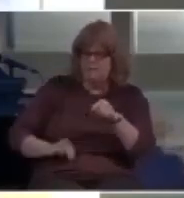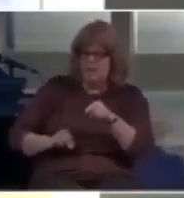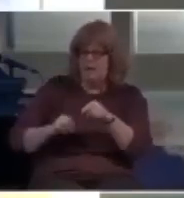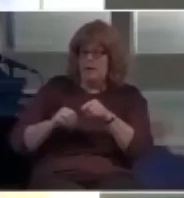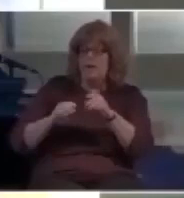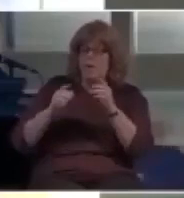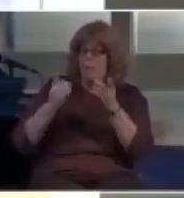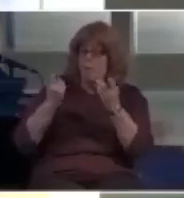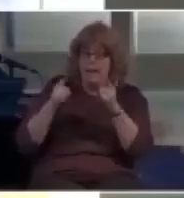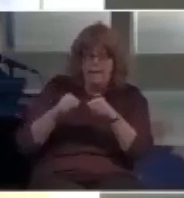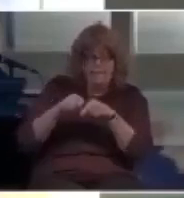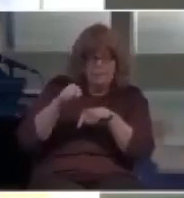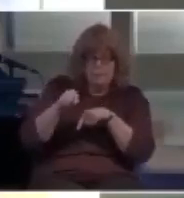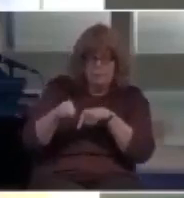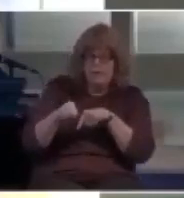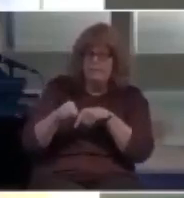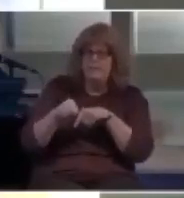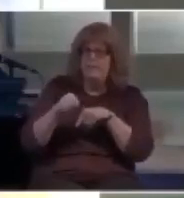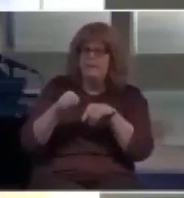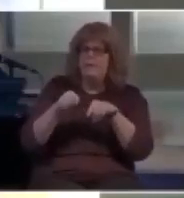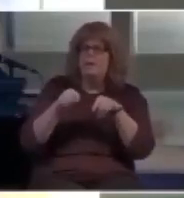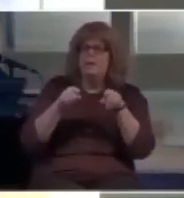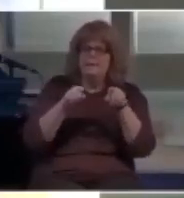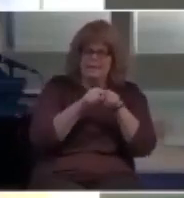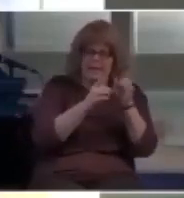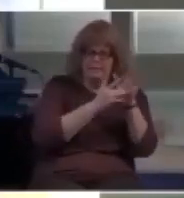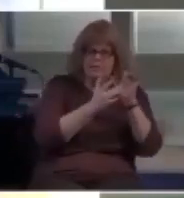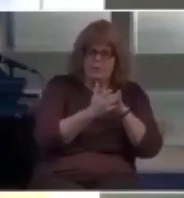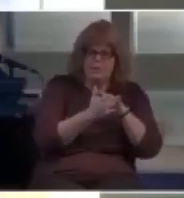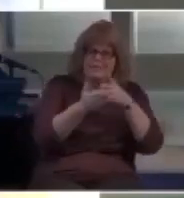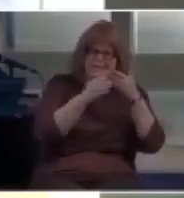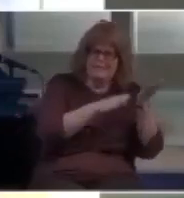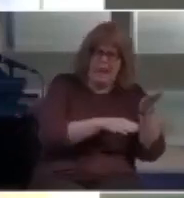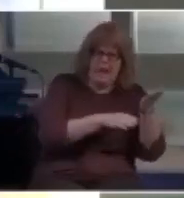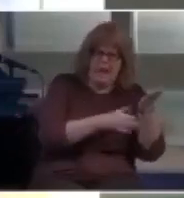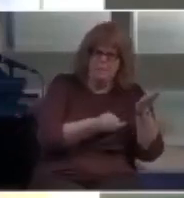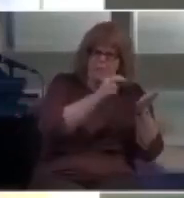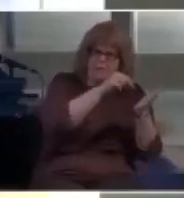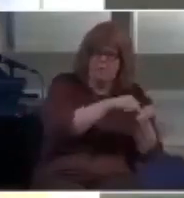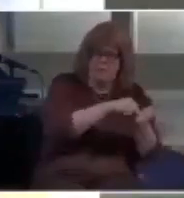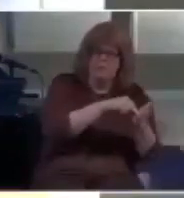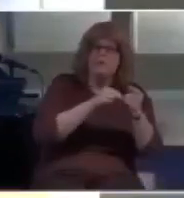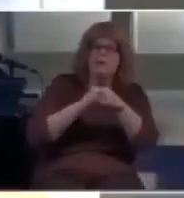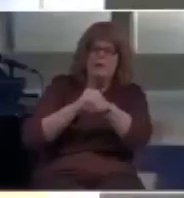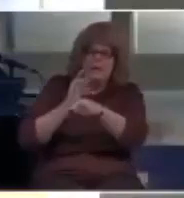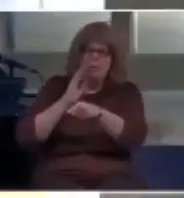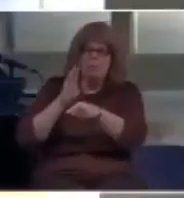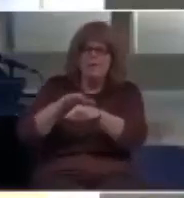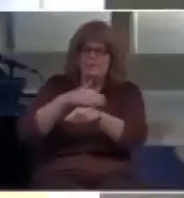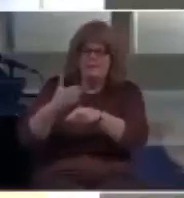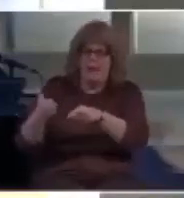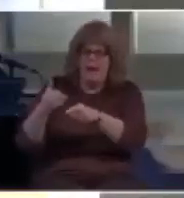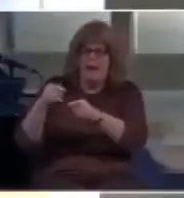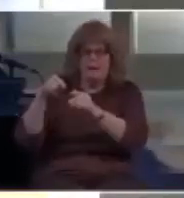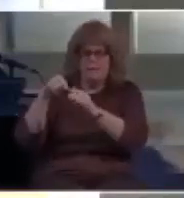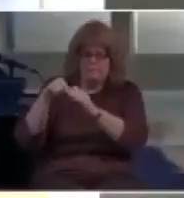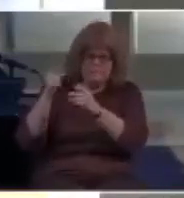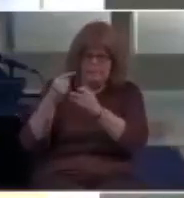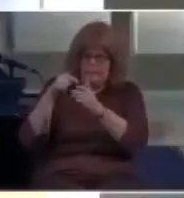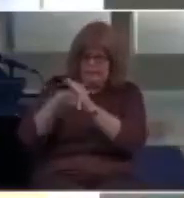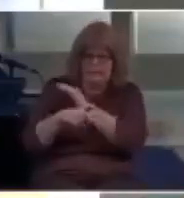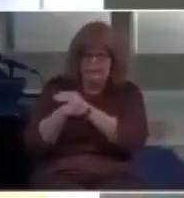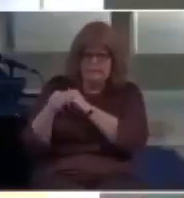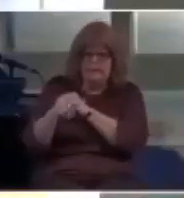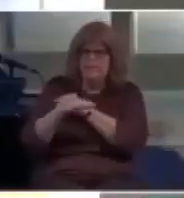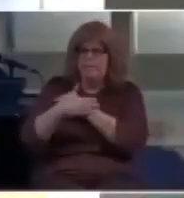fatal wound and is resurrected from the dead. That he rules over, as we'll see, all of